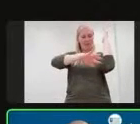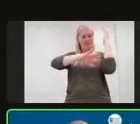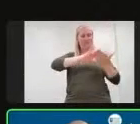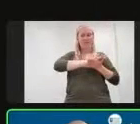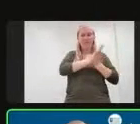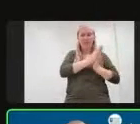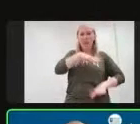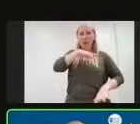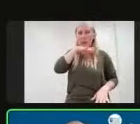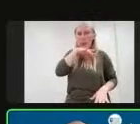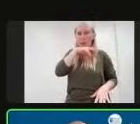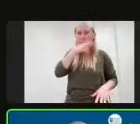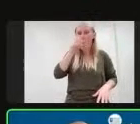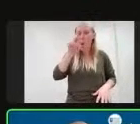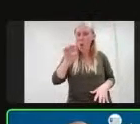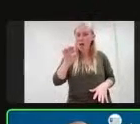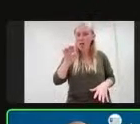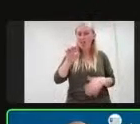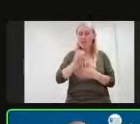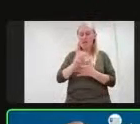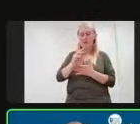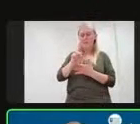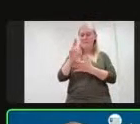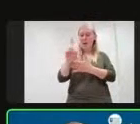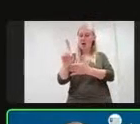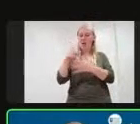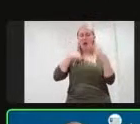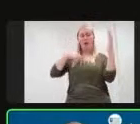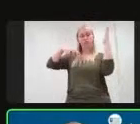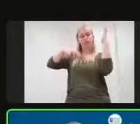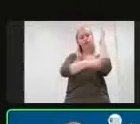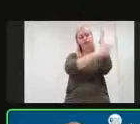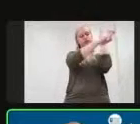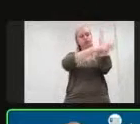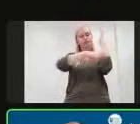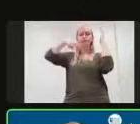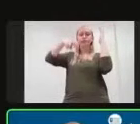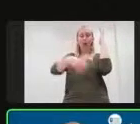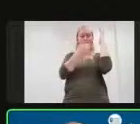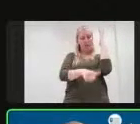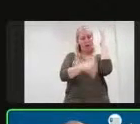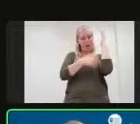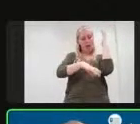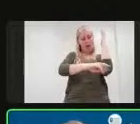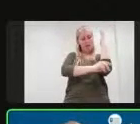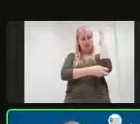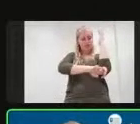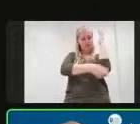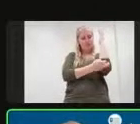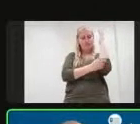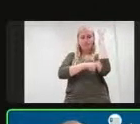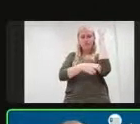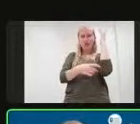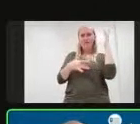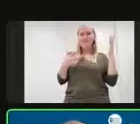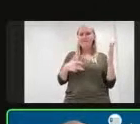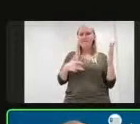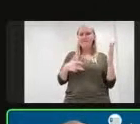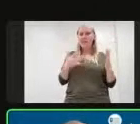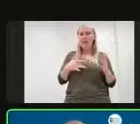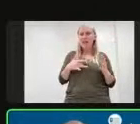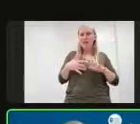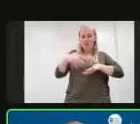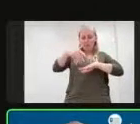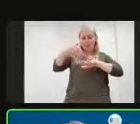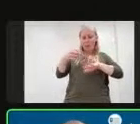giant mud hole. And I remember, swinging around on the tree and playing in the mud. And I remember the feeling of the mud going through my toes,